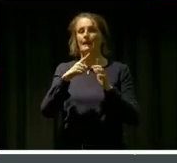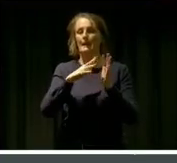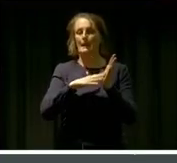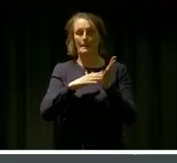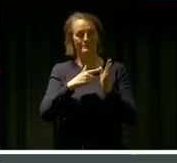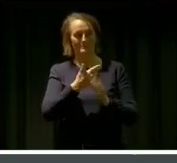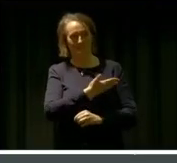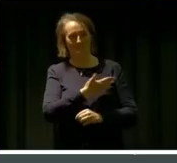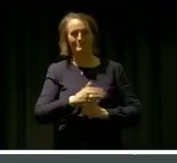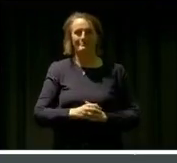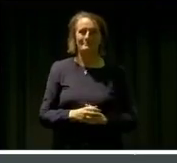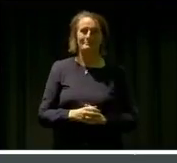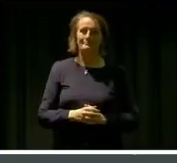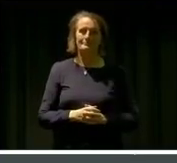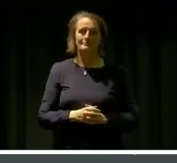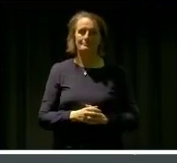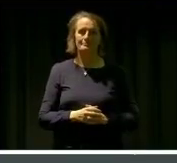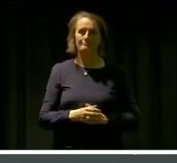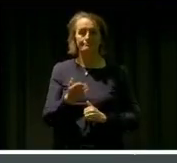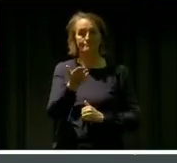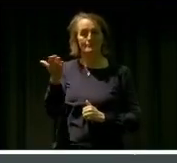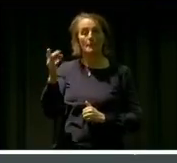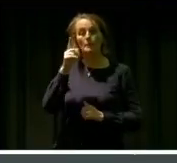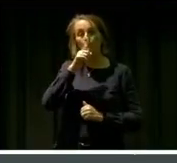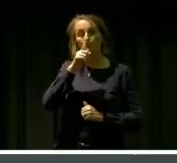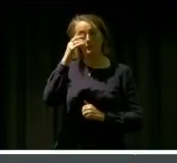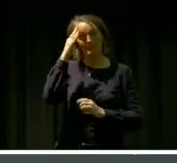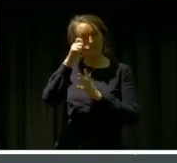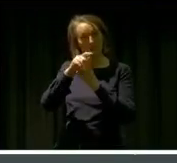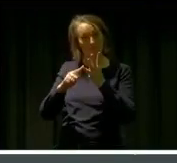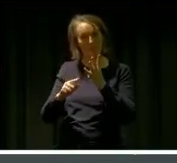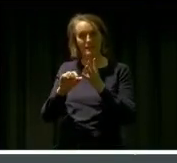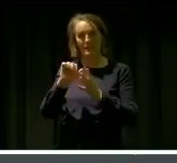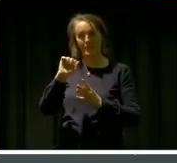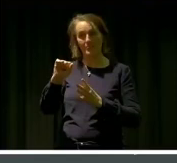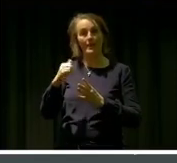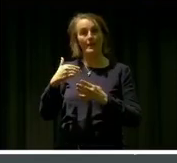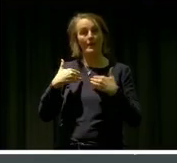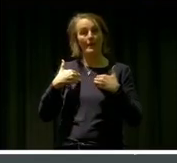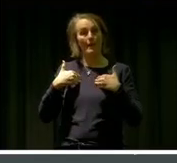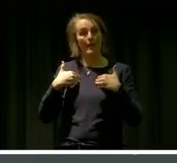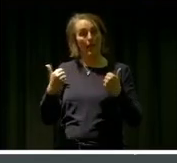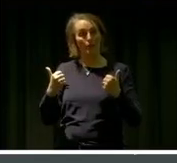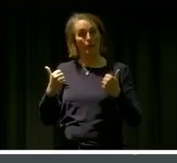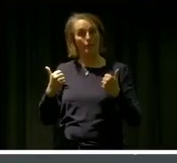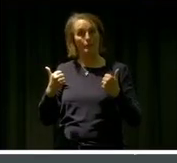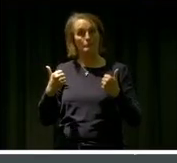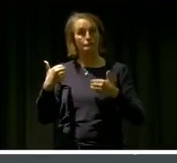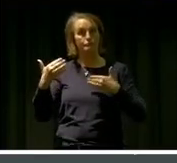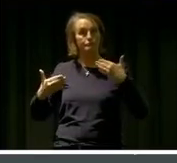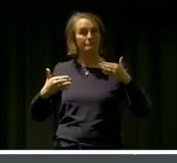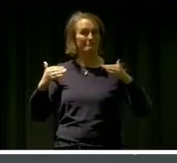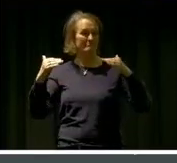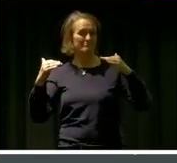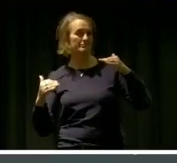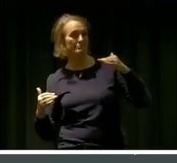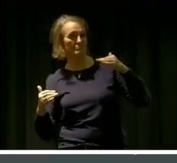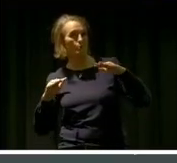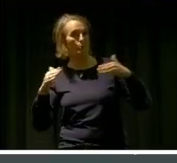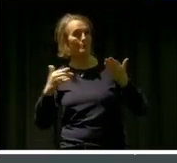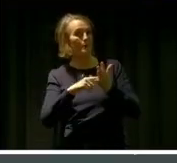People with intellectual disability experience poorer health outcomes, and they are more likely to experience one or more